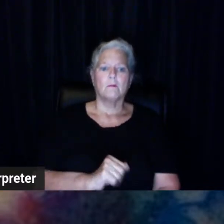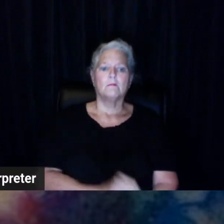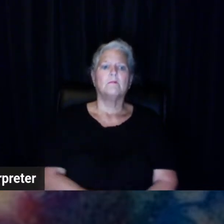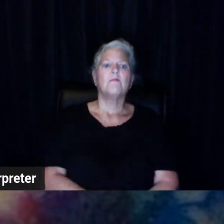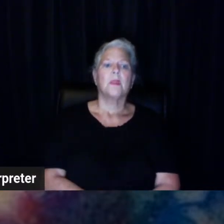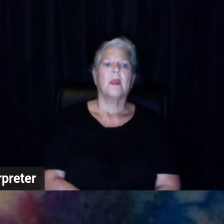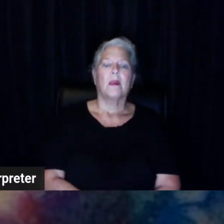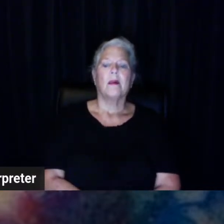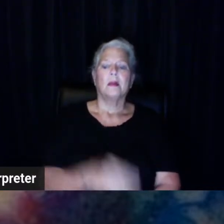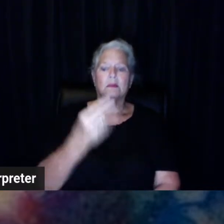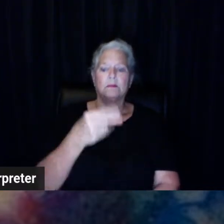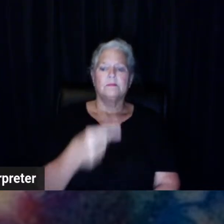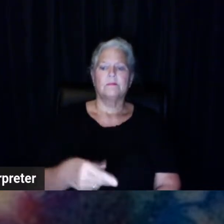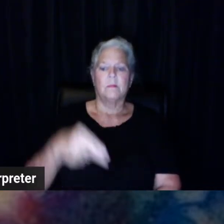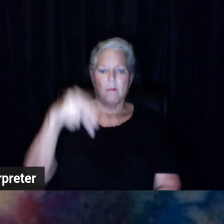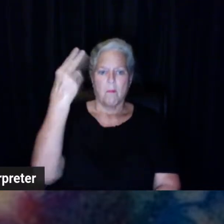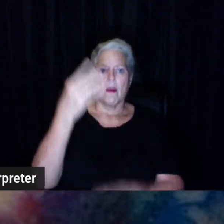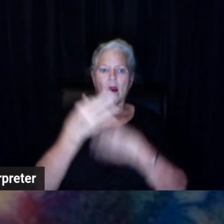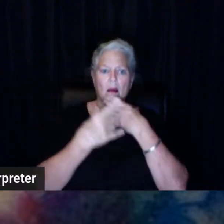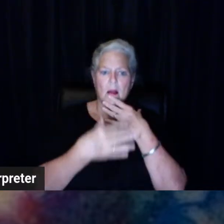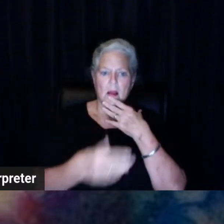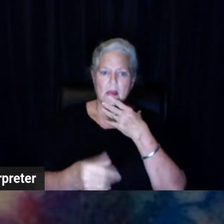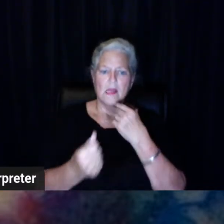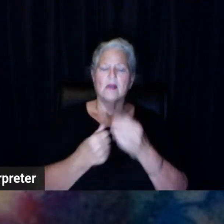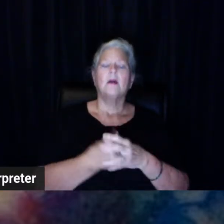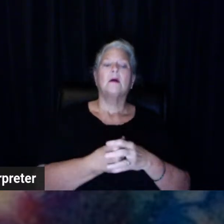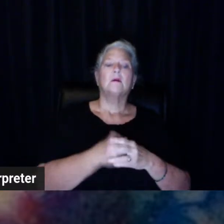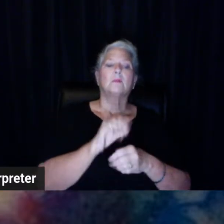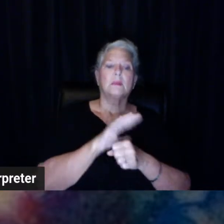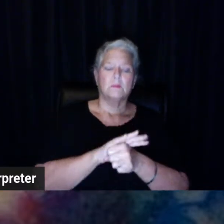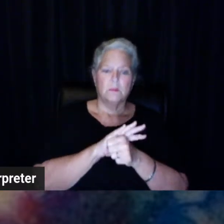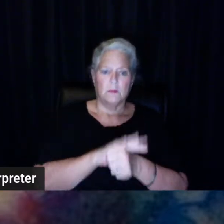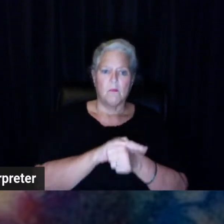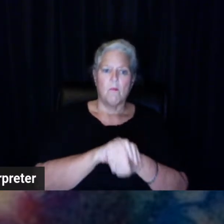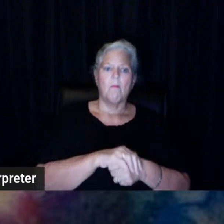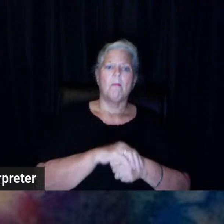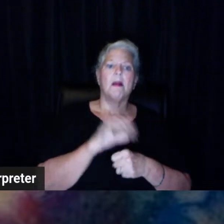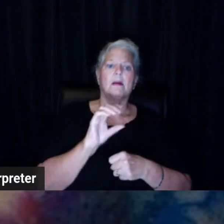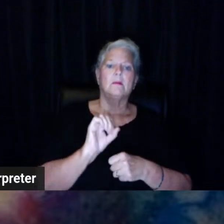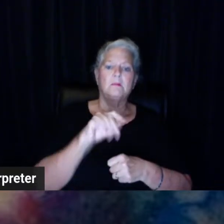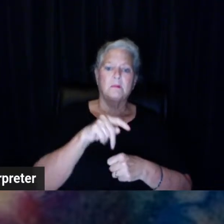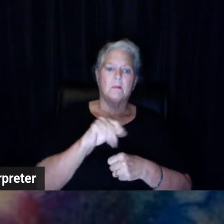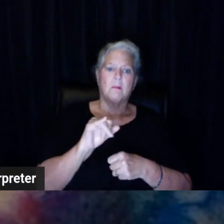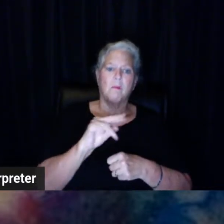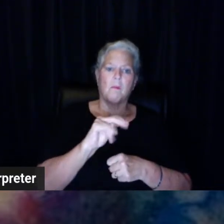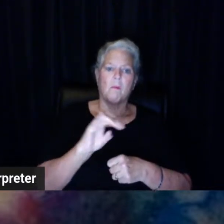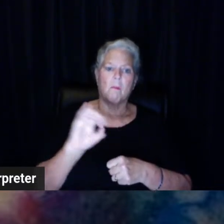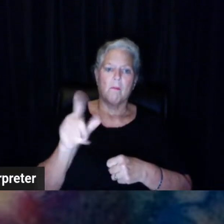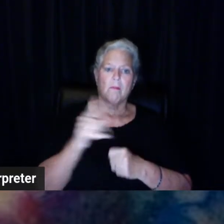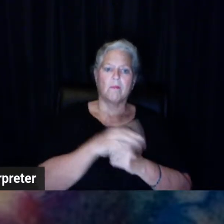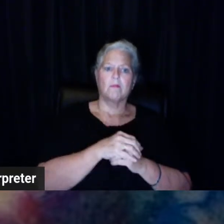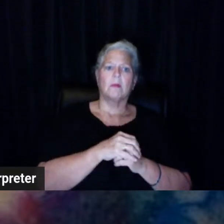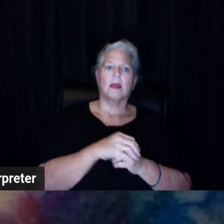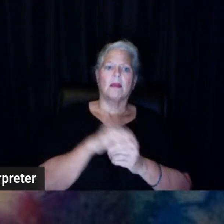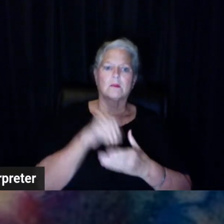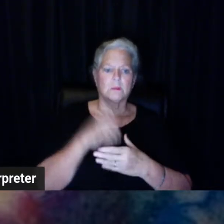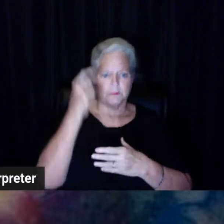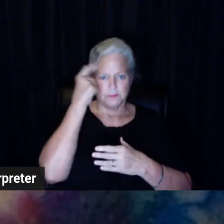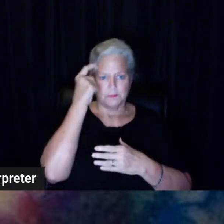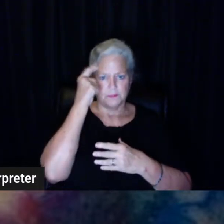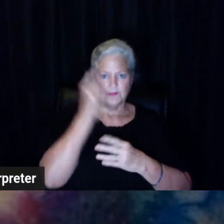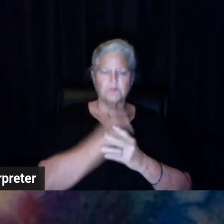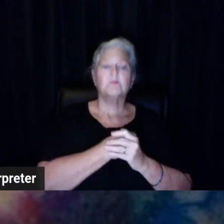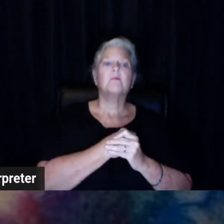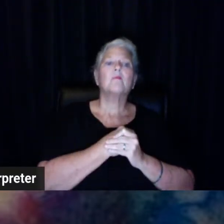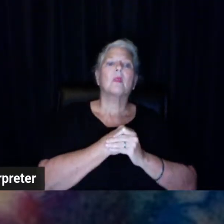hypertension, which is the spinal fluid in the brain. I produce too much. But